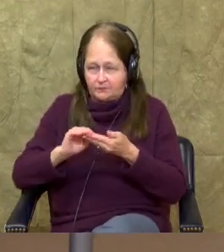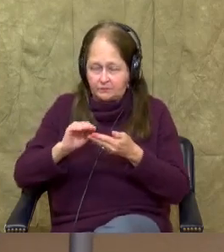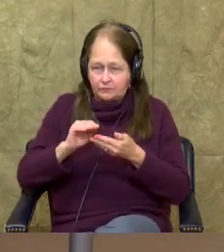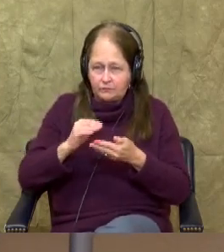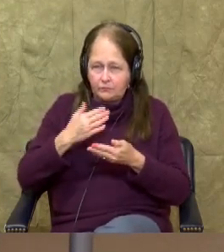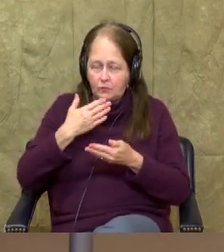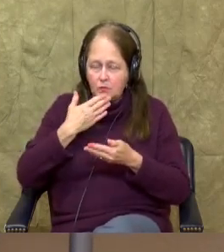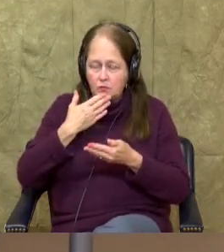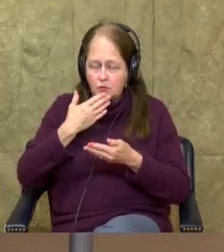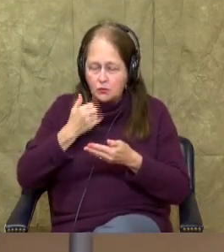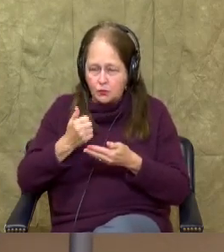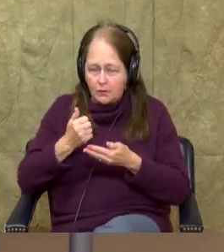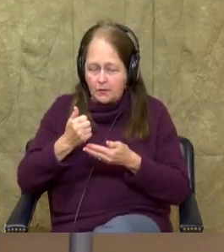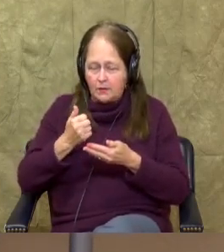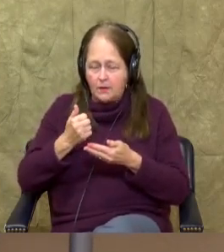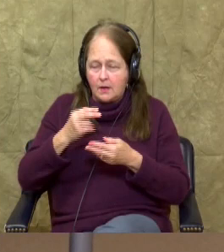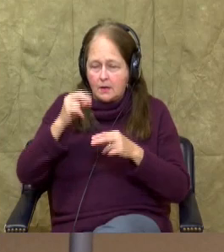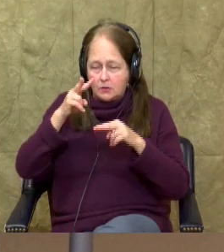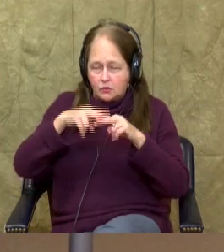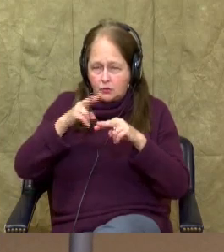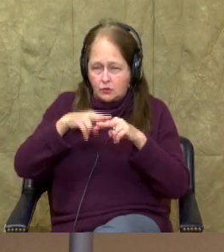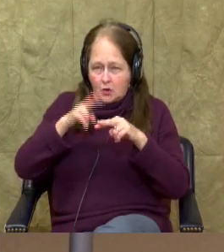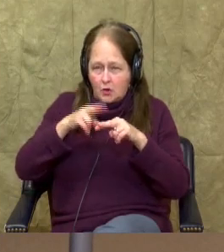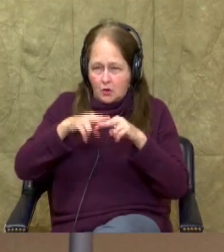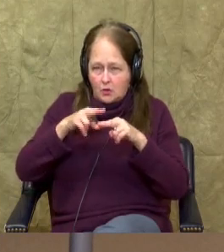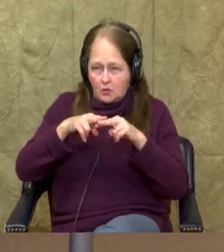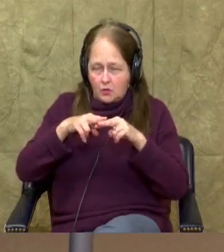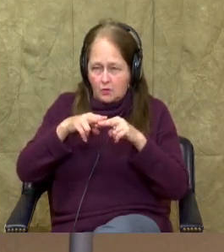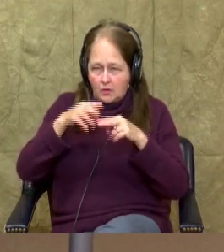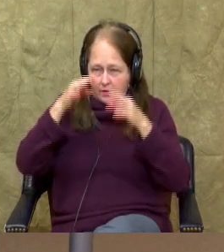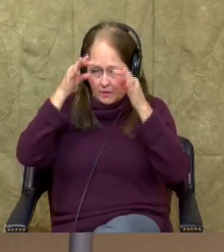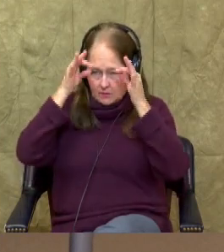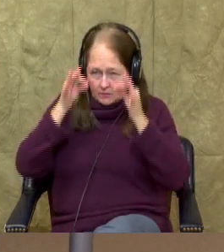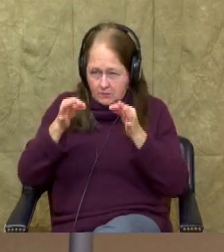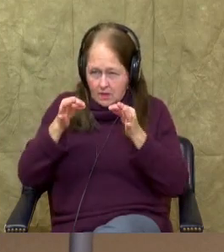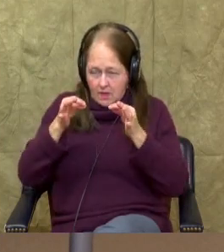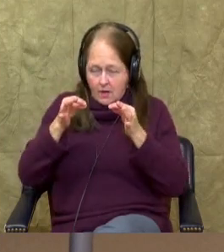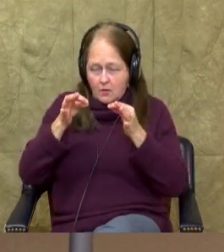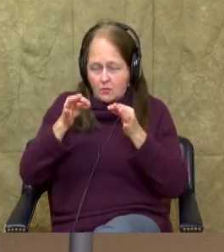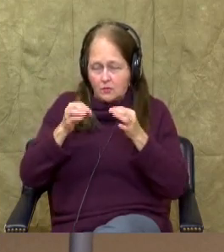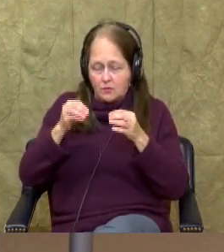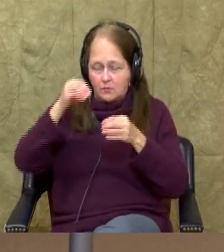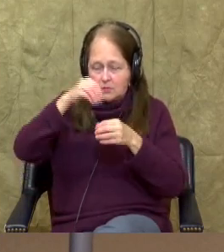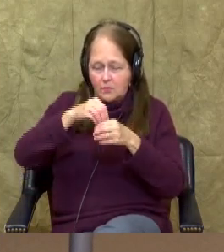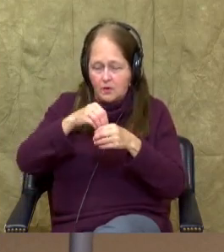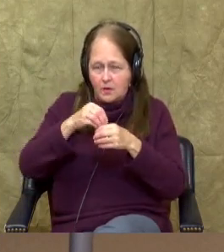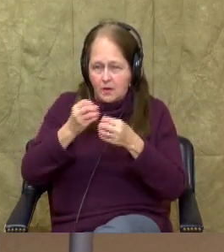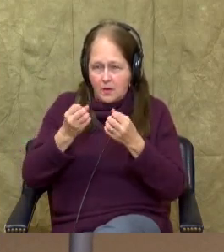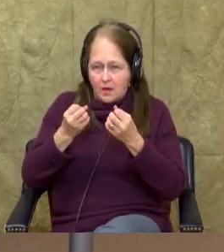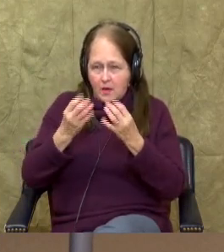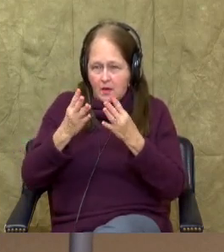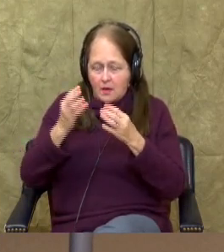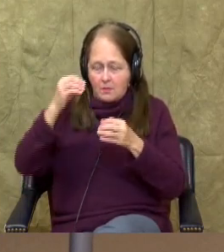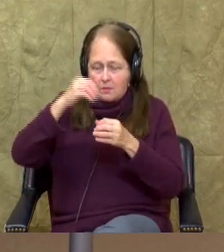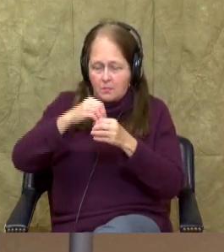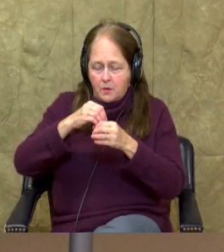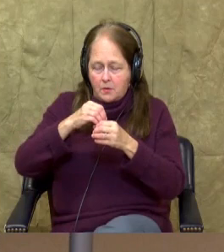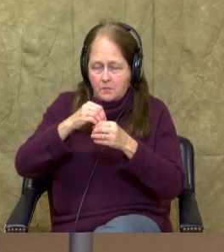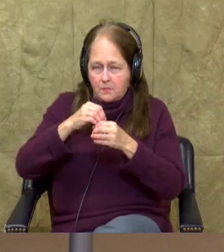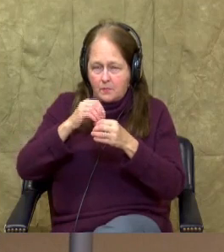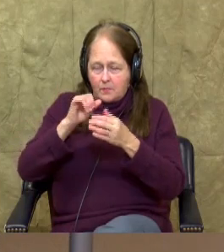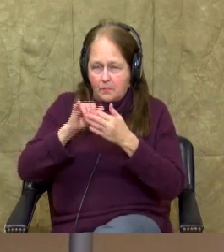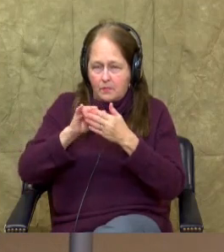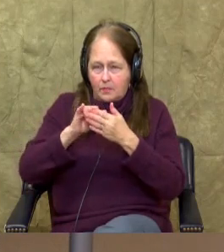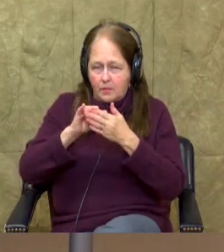salty cashew bars, they have to decide what size box they're going to make, so how many ever they're going to put in here will